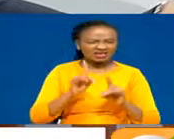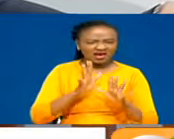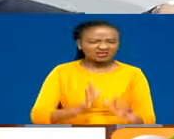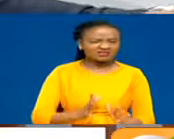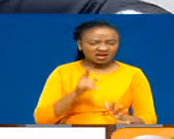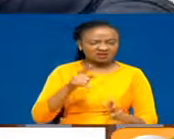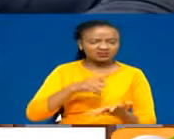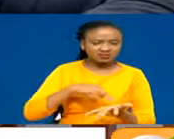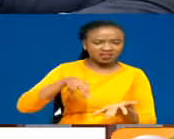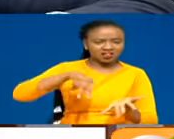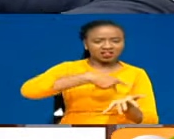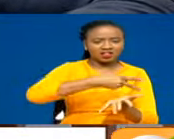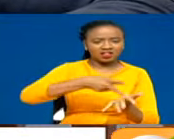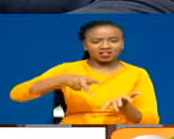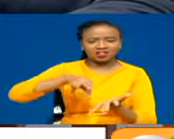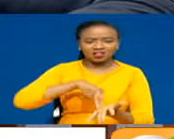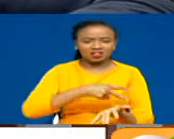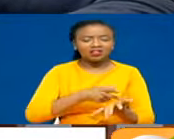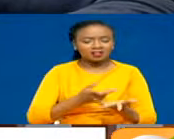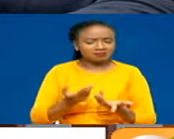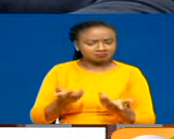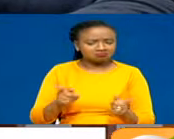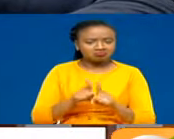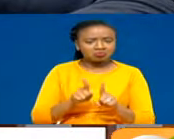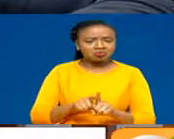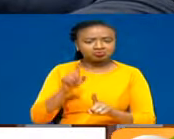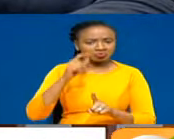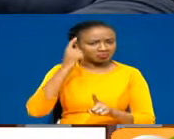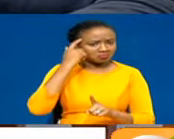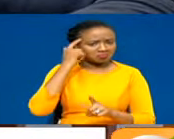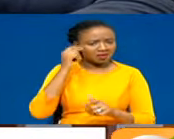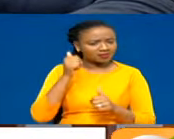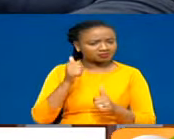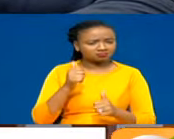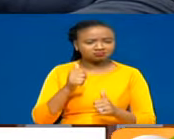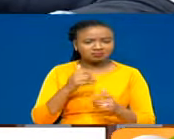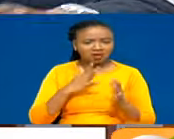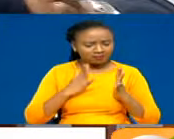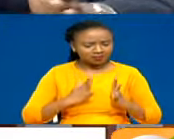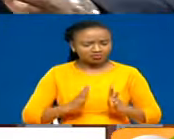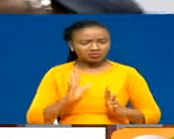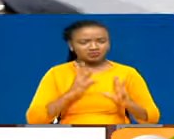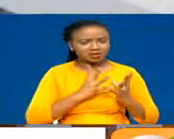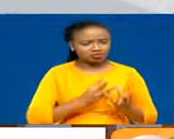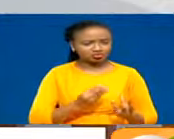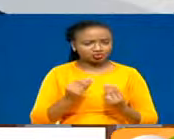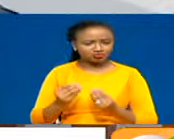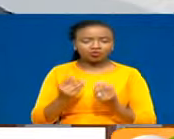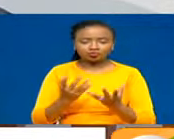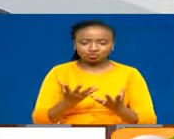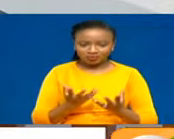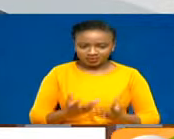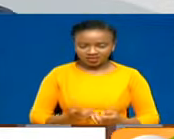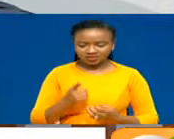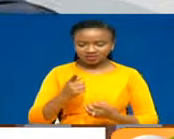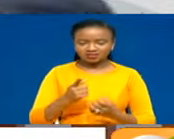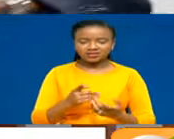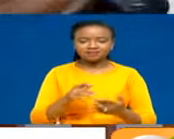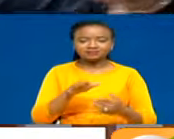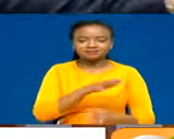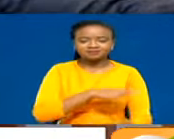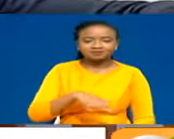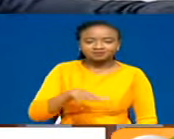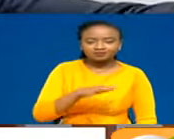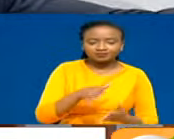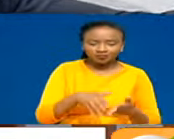great heart of a person. And we need this. We need that path to be created for this youth,